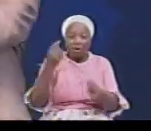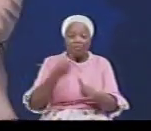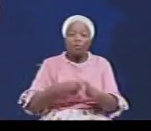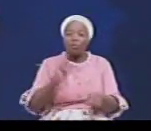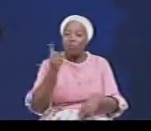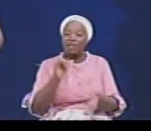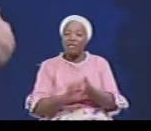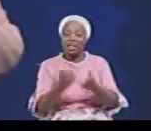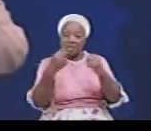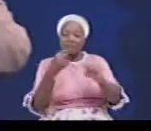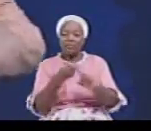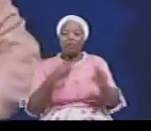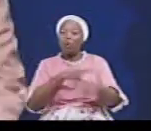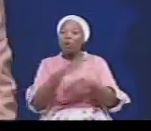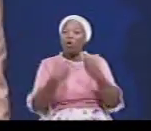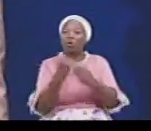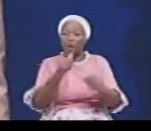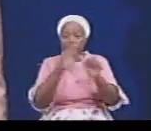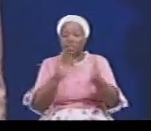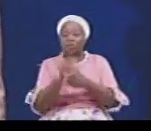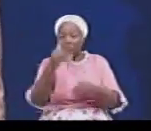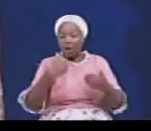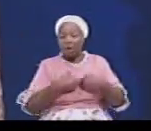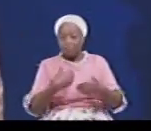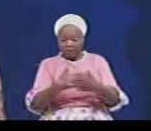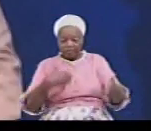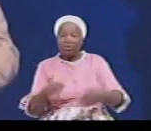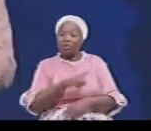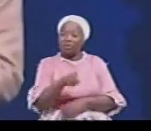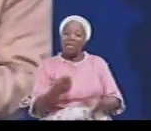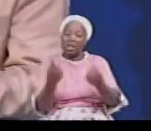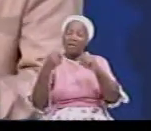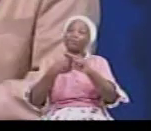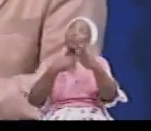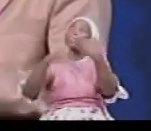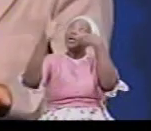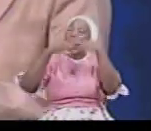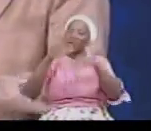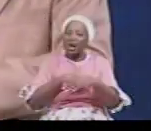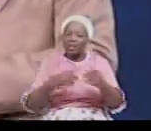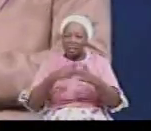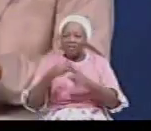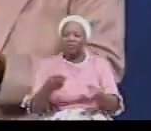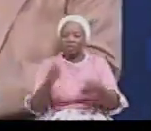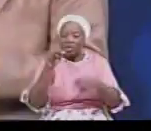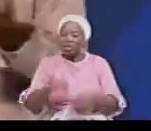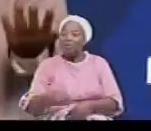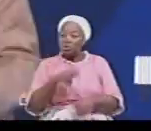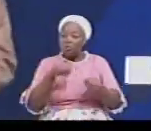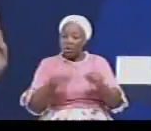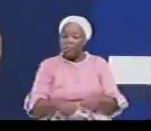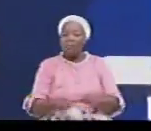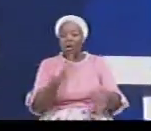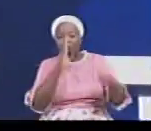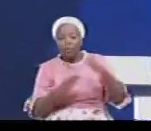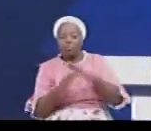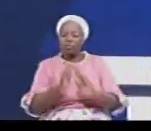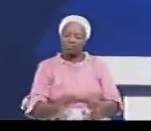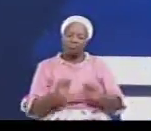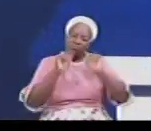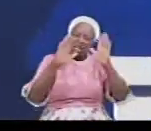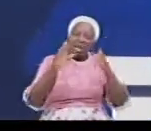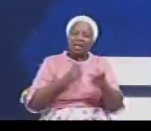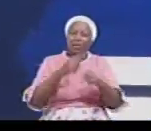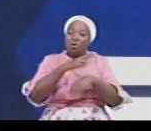from. All the blessings you got before, they came from heaven. And if you remain humble and receptive and submissive, all